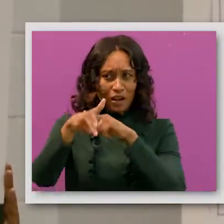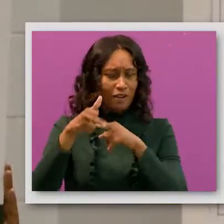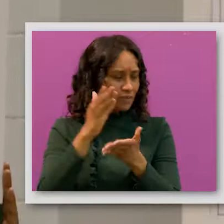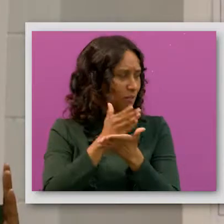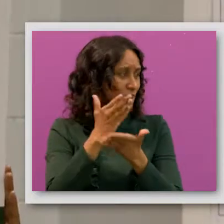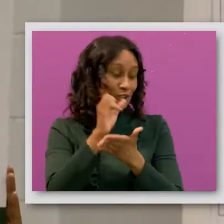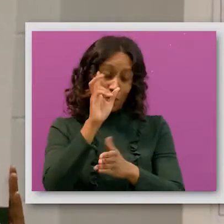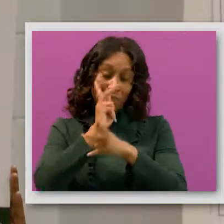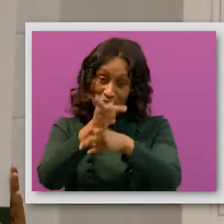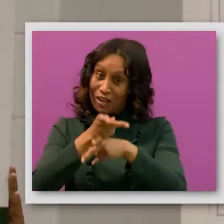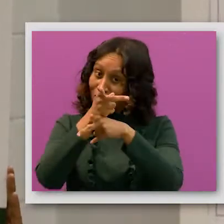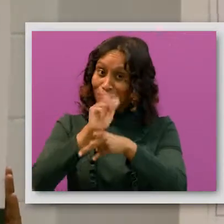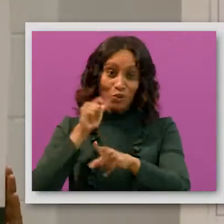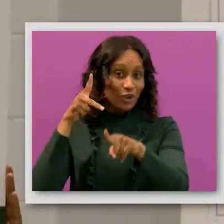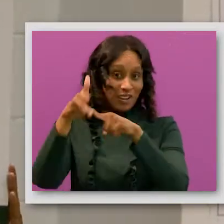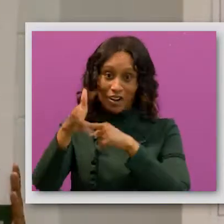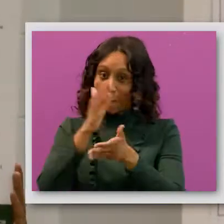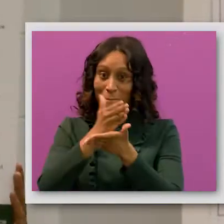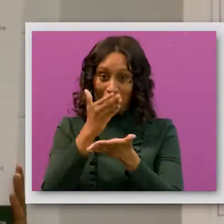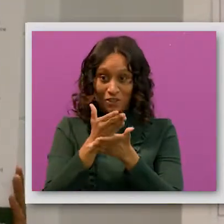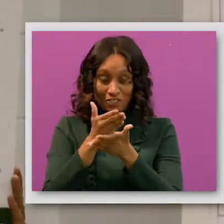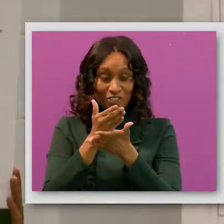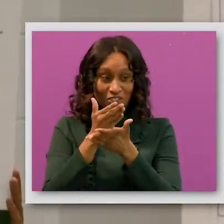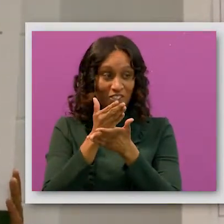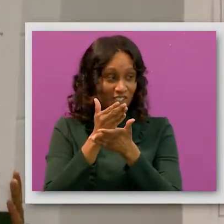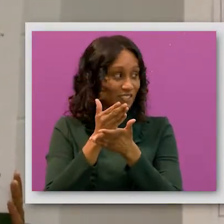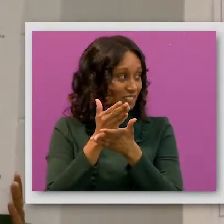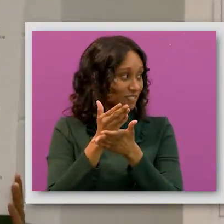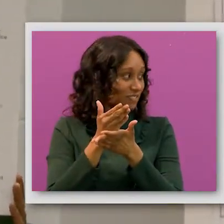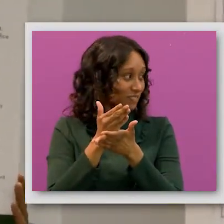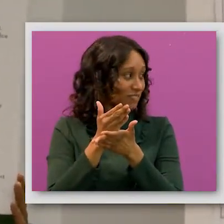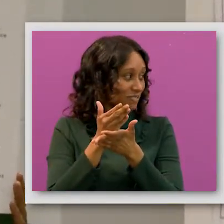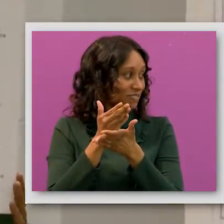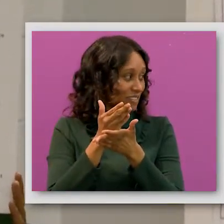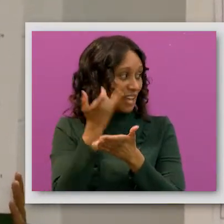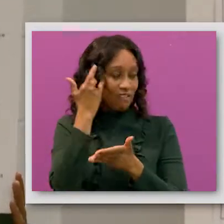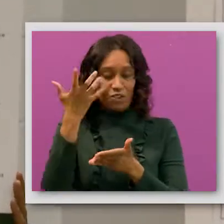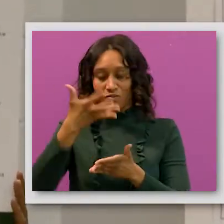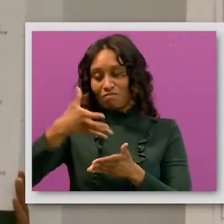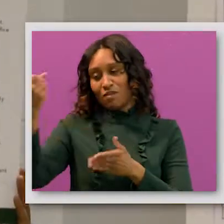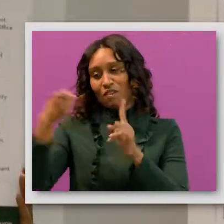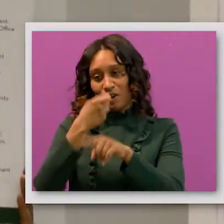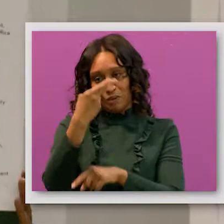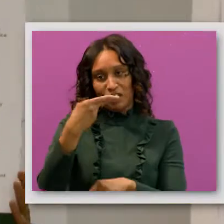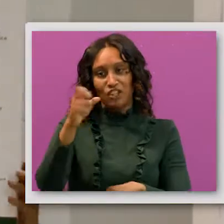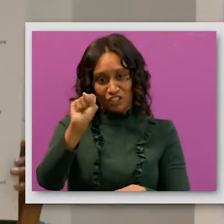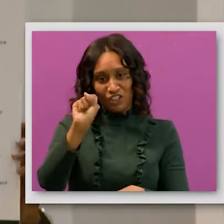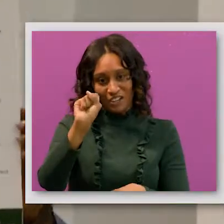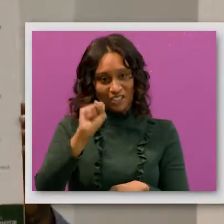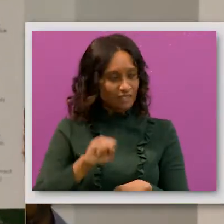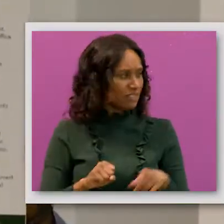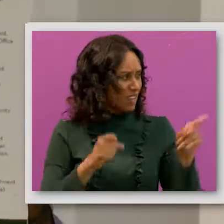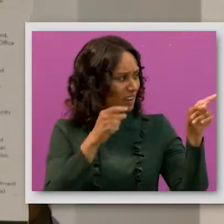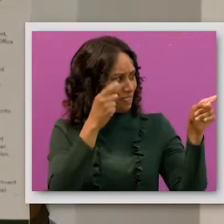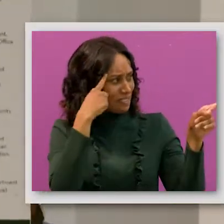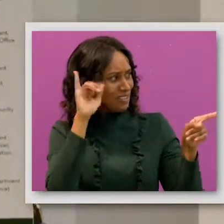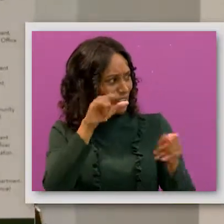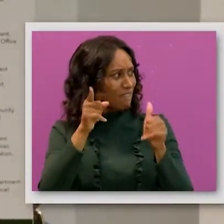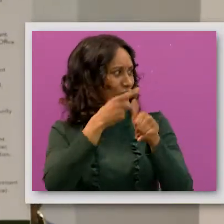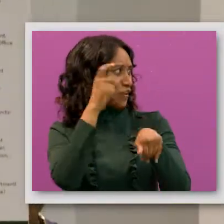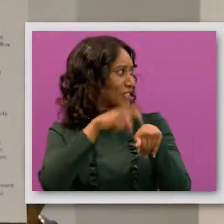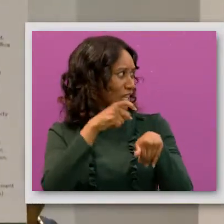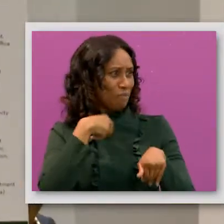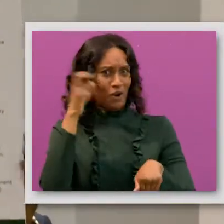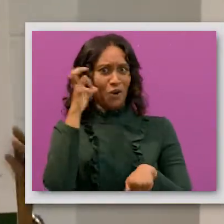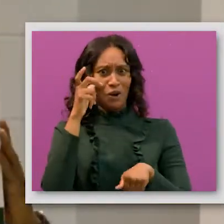So be careful when you think you can get money out of HHS. Mayor, I think that was the first time I've ever heard us threatened at a